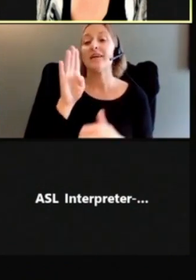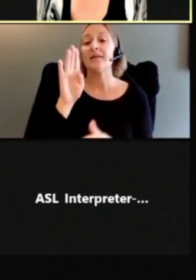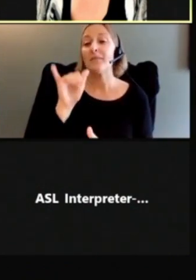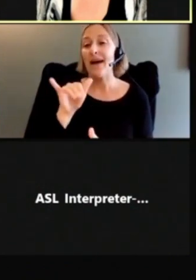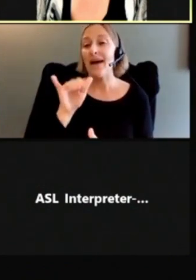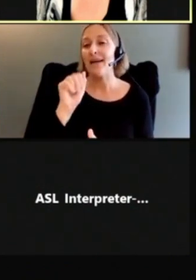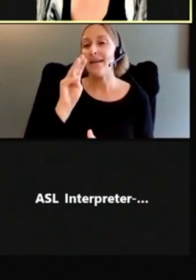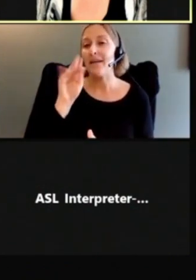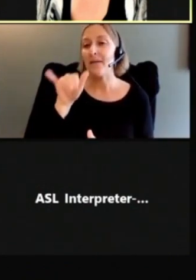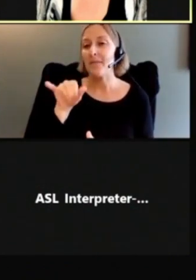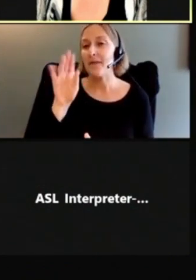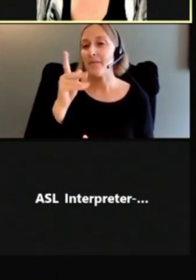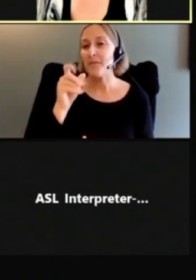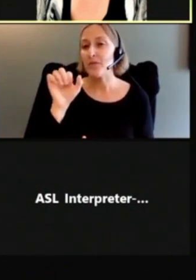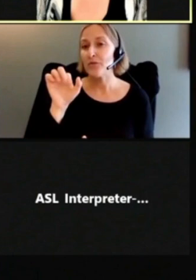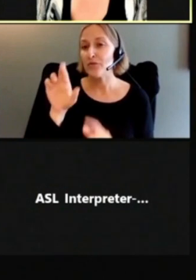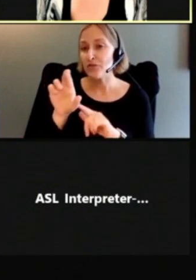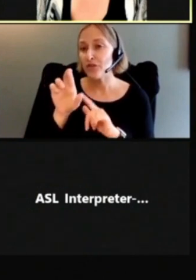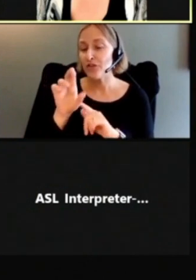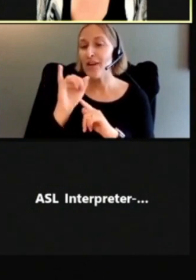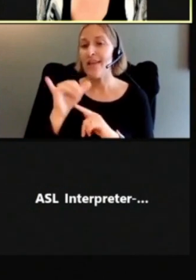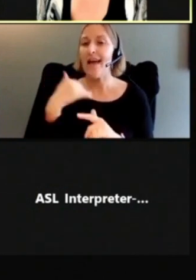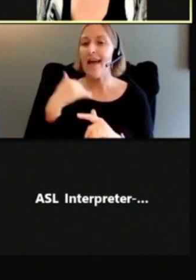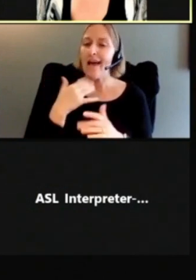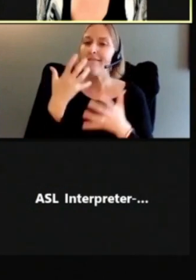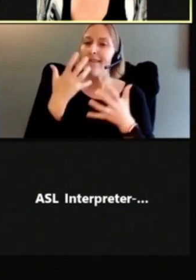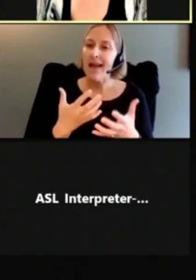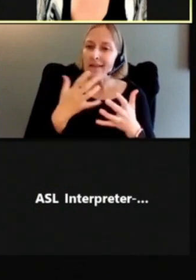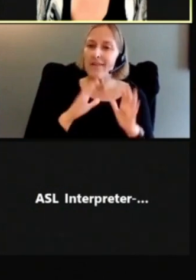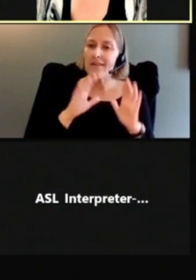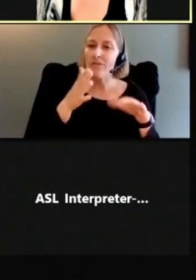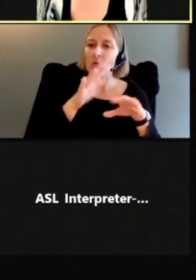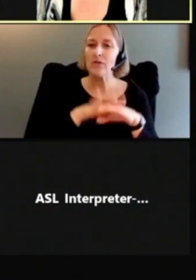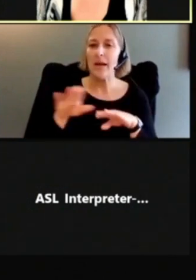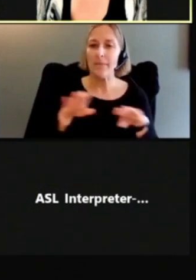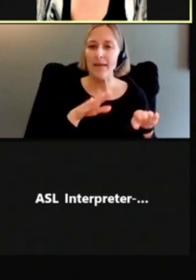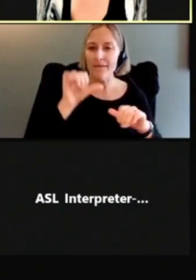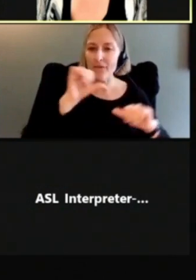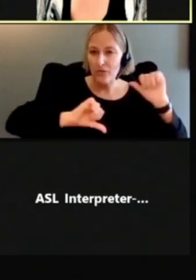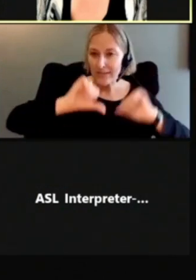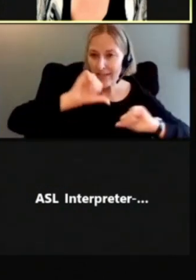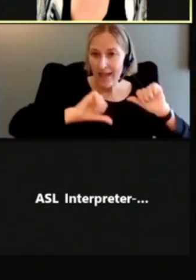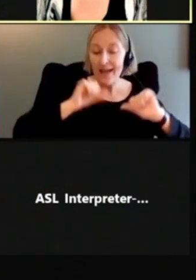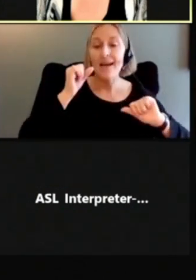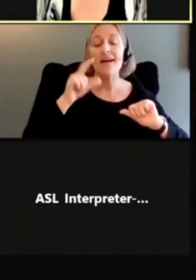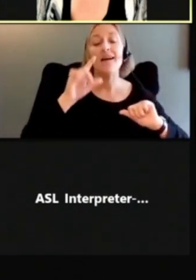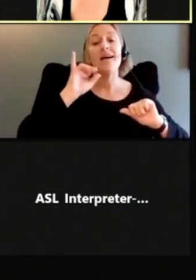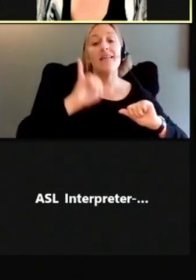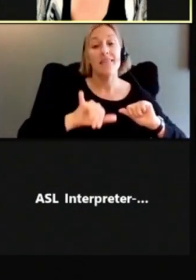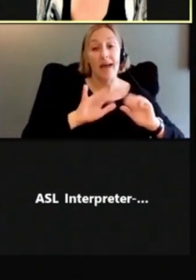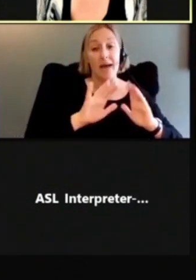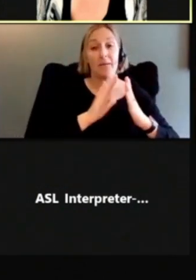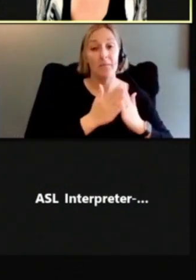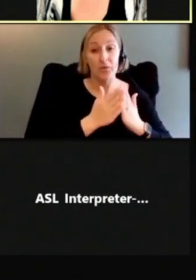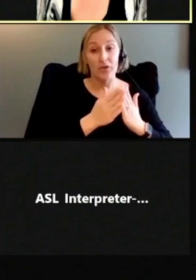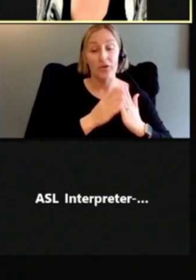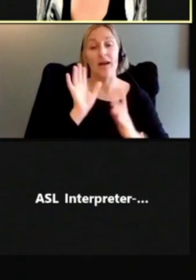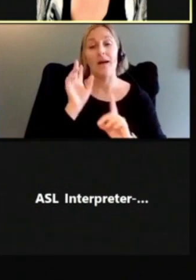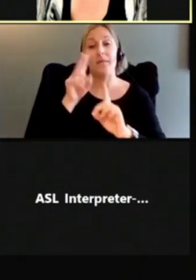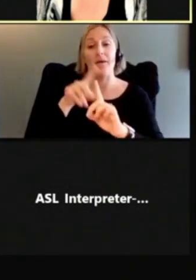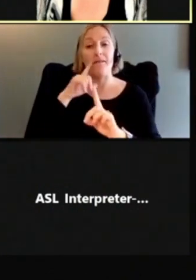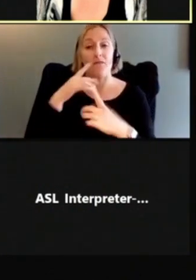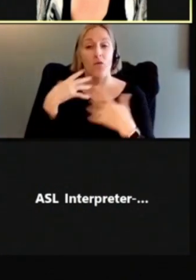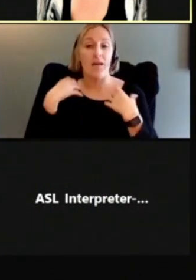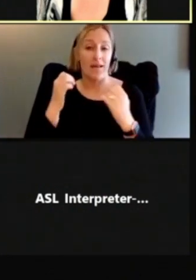focus on behavioral science, it's really applicable to health education.